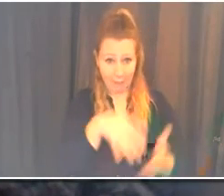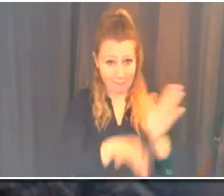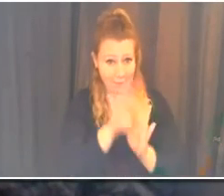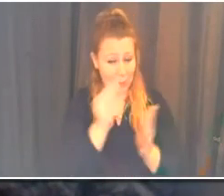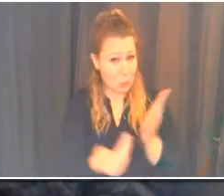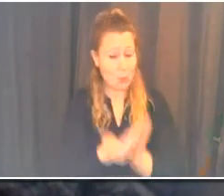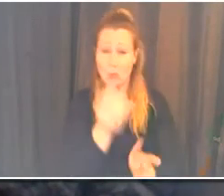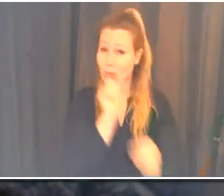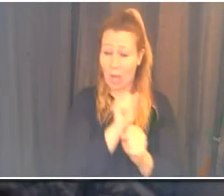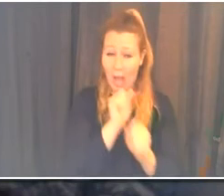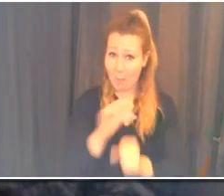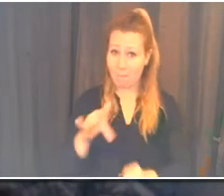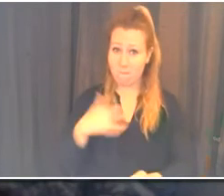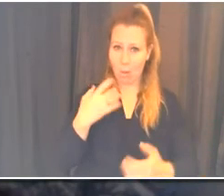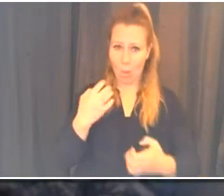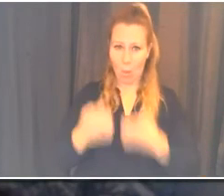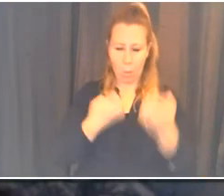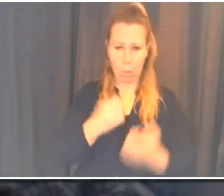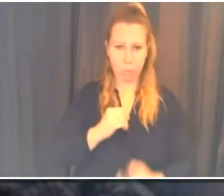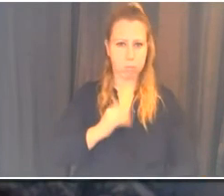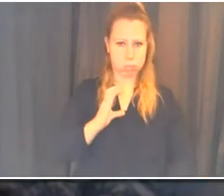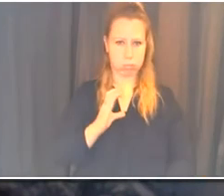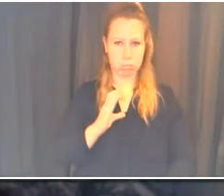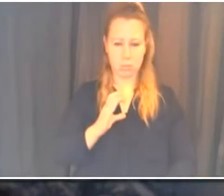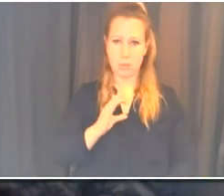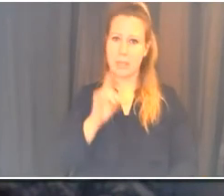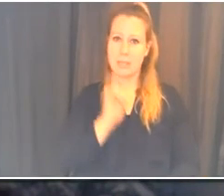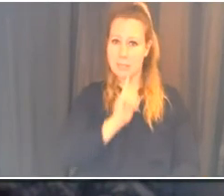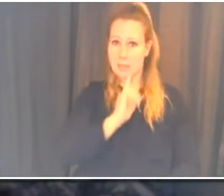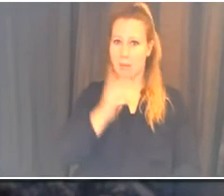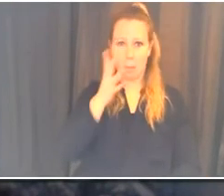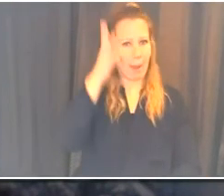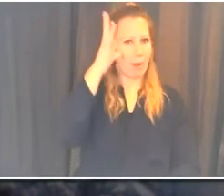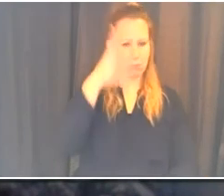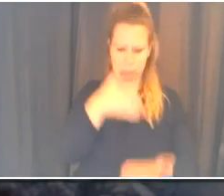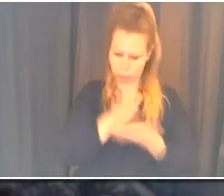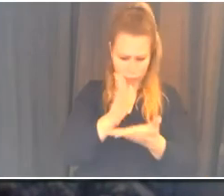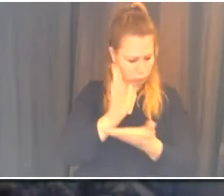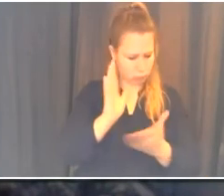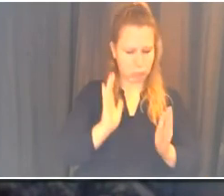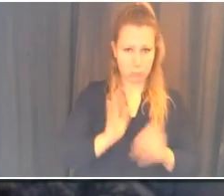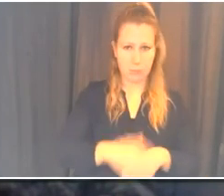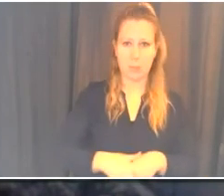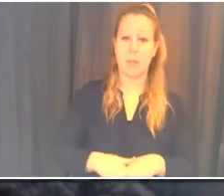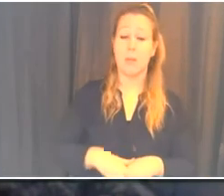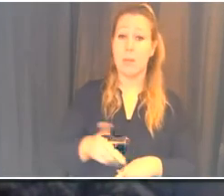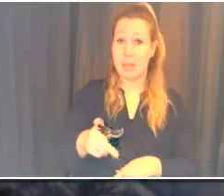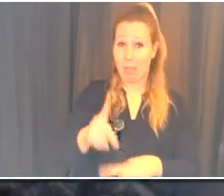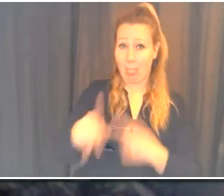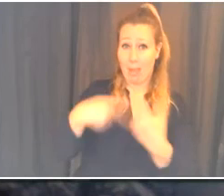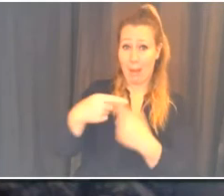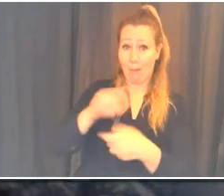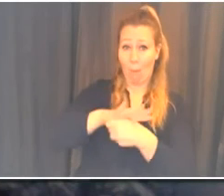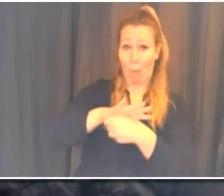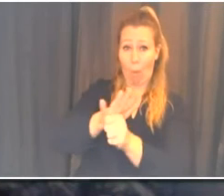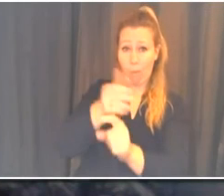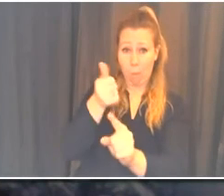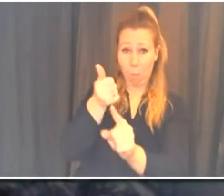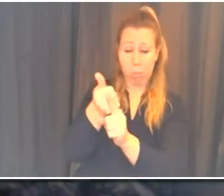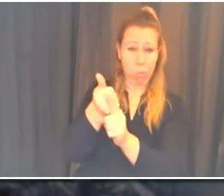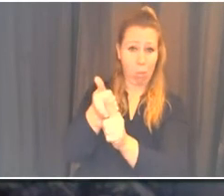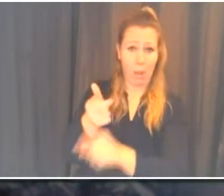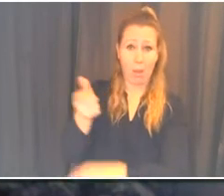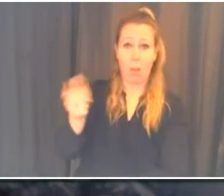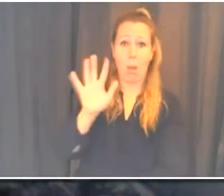to return temporarily and Maria felt a sense of compassion and obligation they met in Columbia as teenagers and as the father of her children she felt